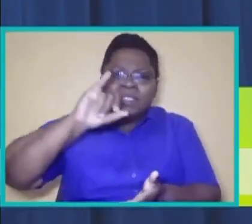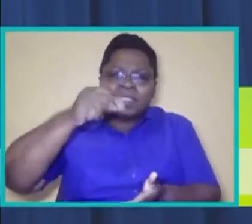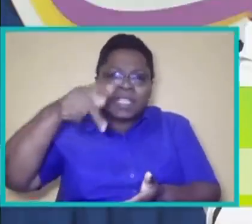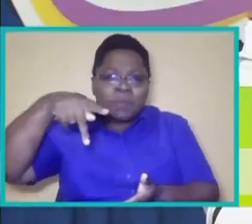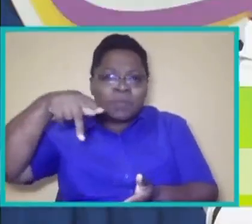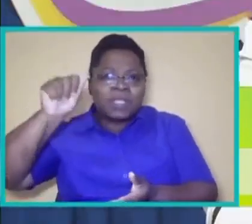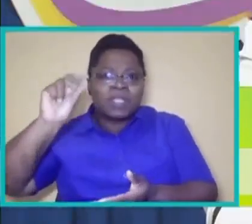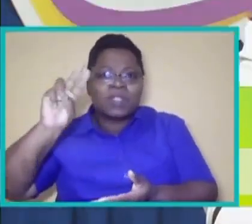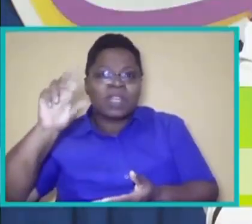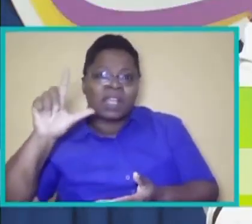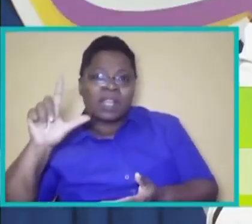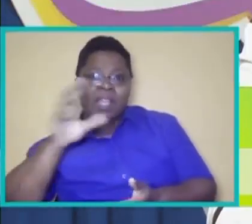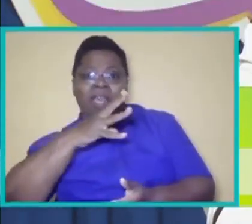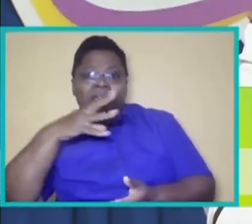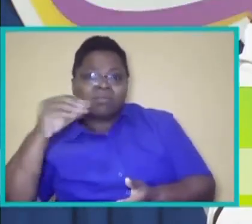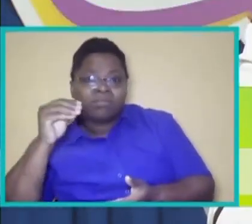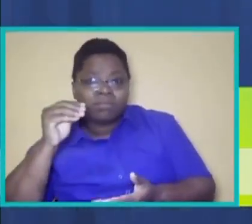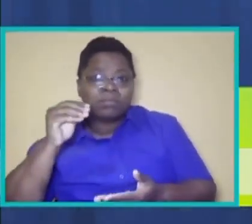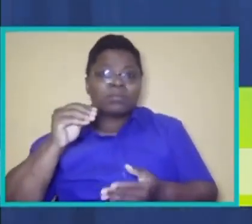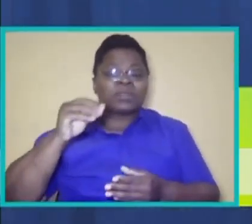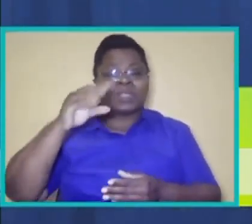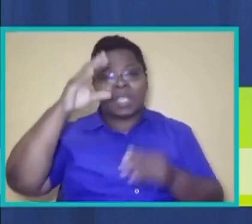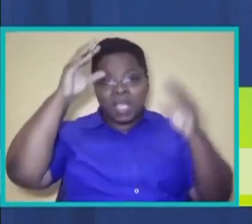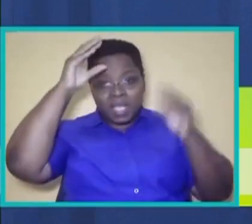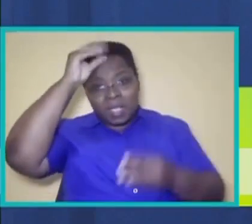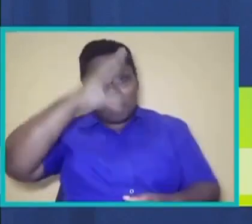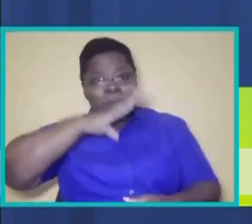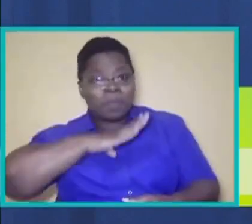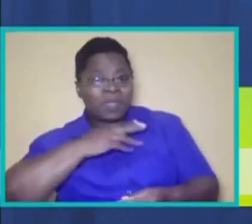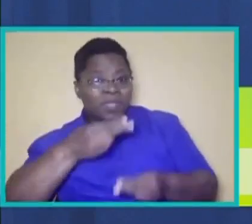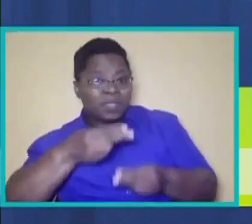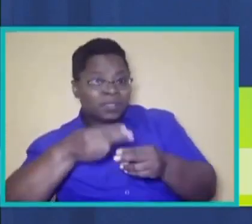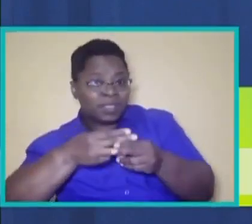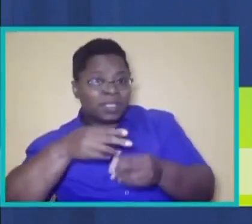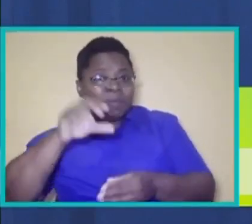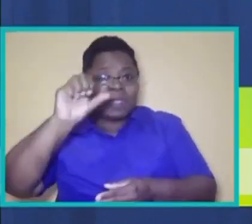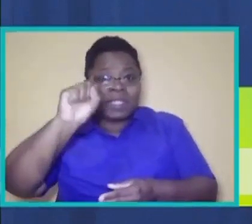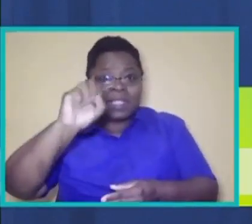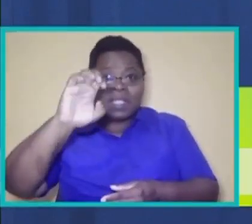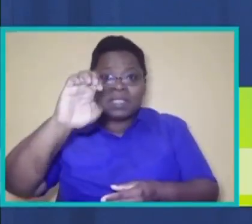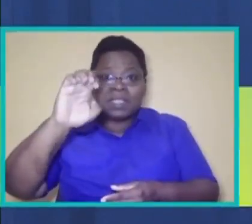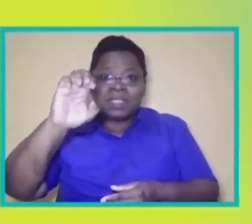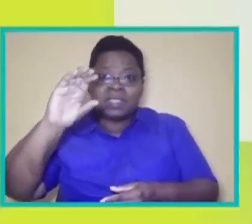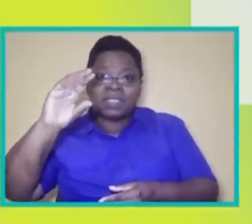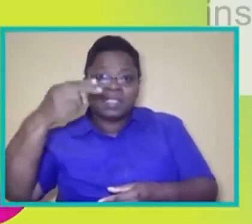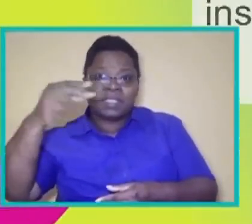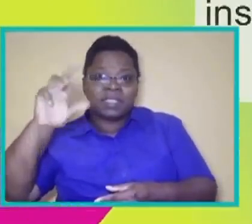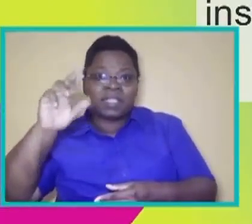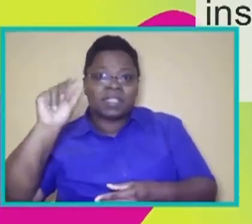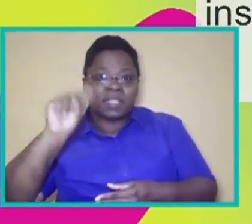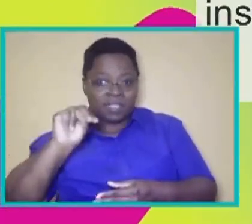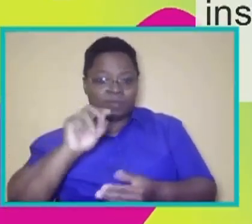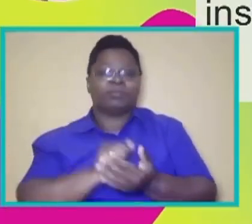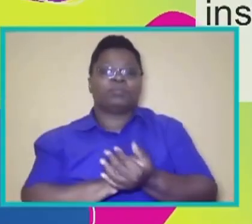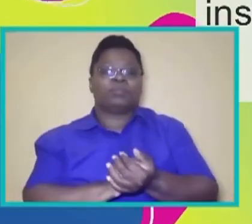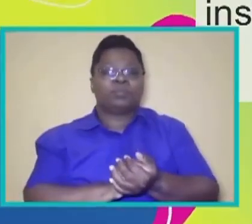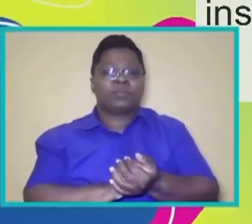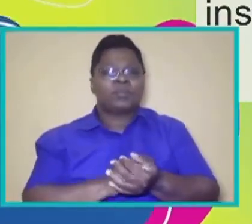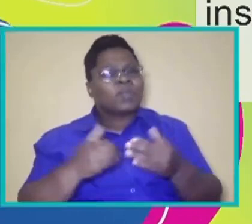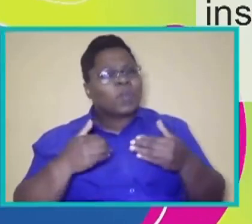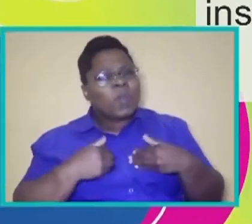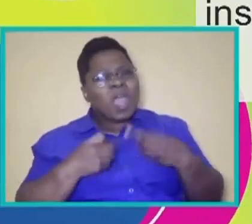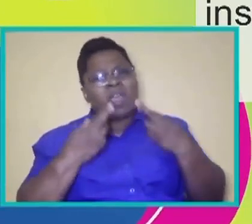are inviting you to keep your questions and comments coming. And Mr. Sitaran, we had a response via